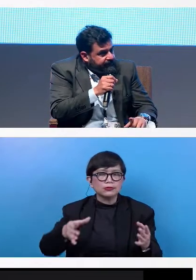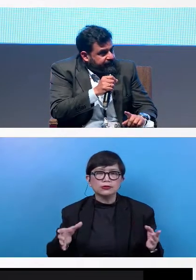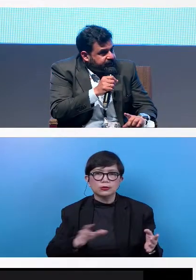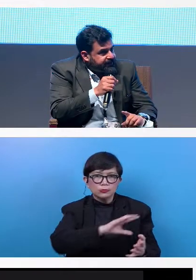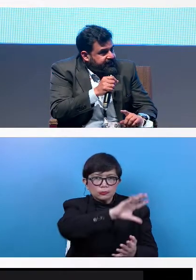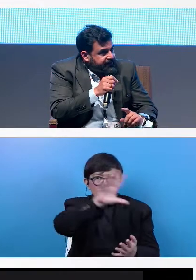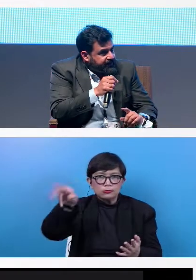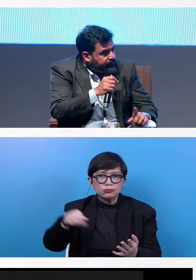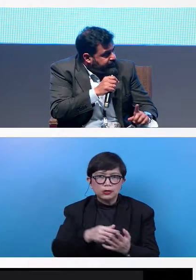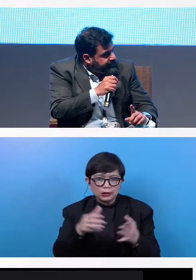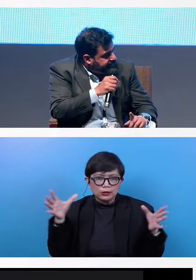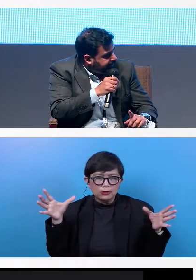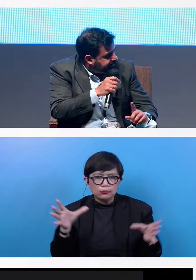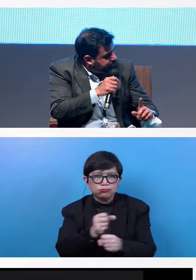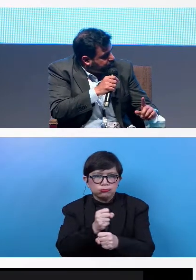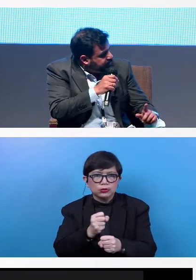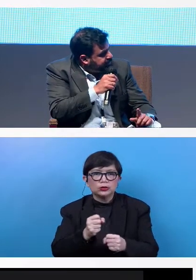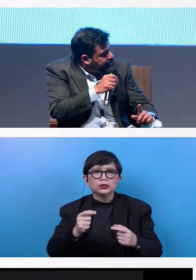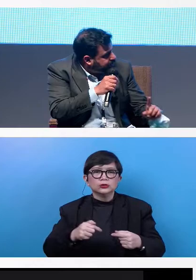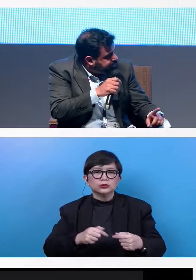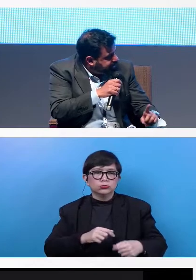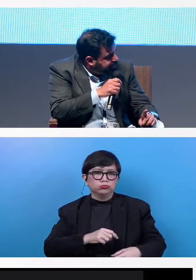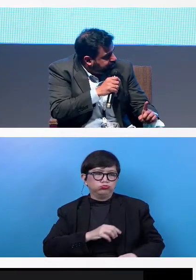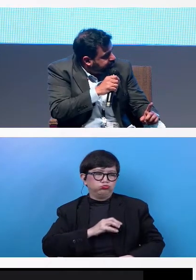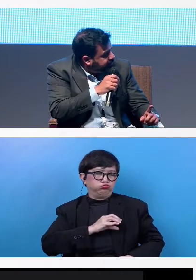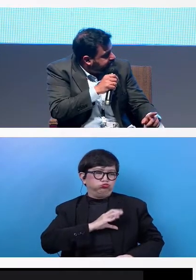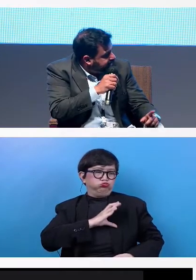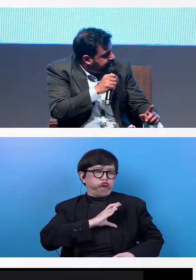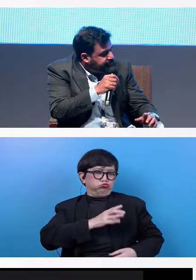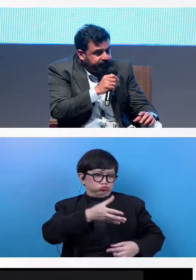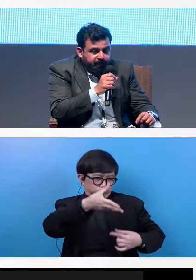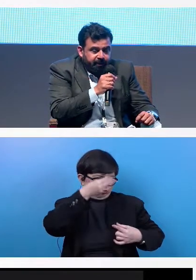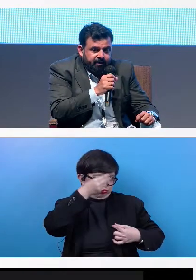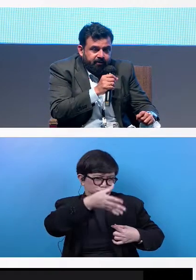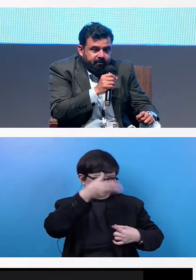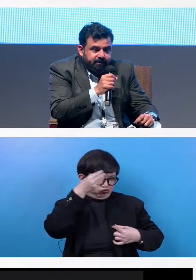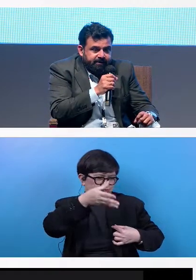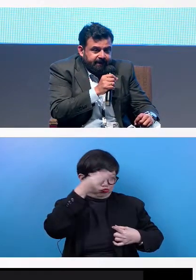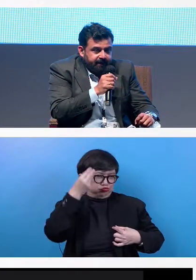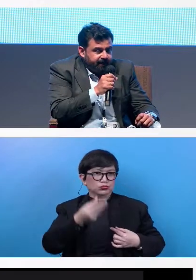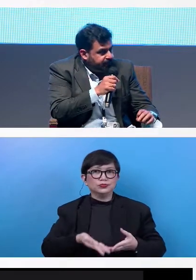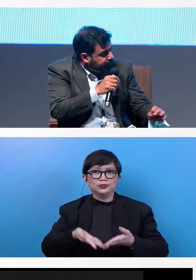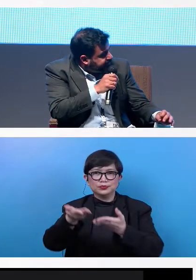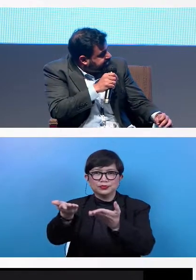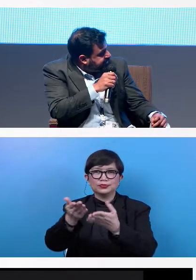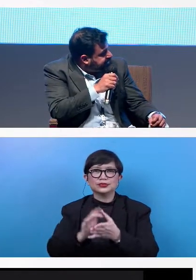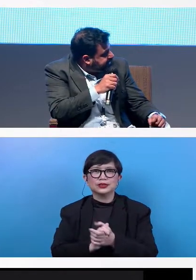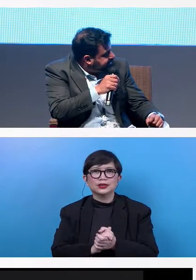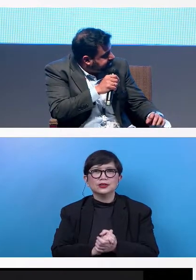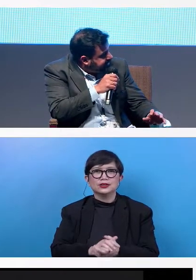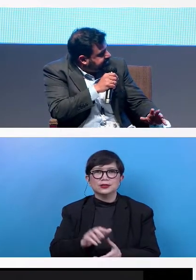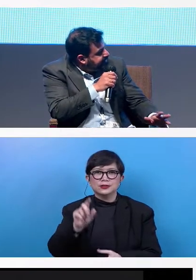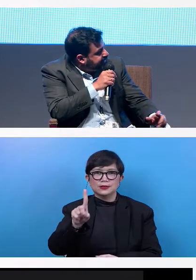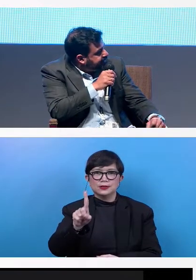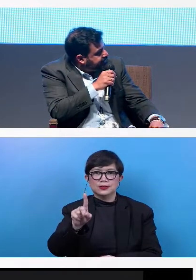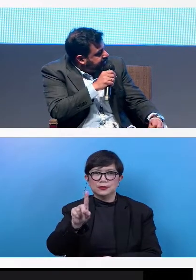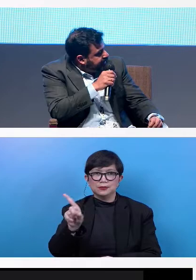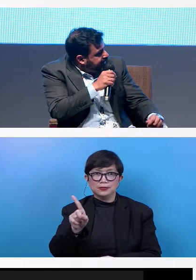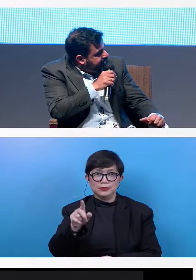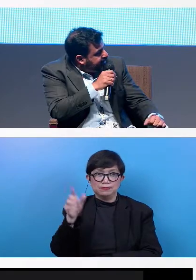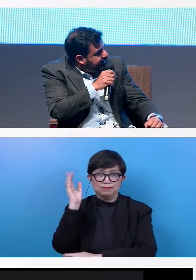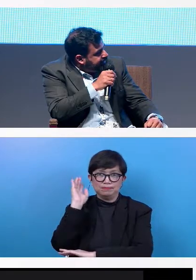But before we close the session, I want to give a last 1 minute opportunity to everybody, each of my panel members. You'll have 60 seconds, let's